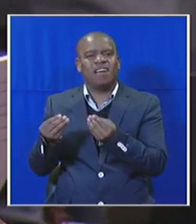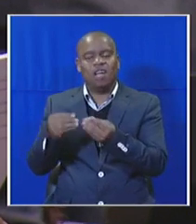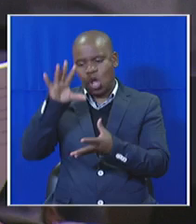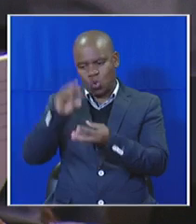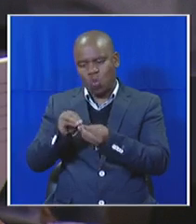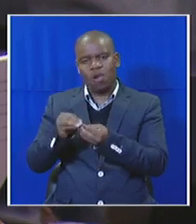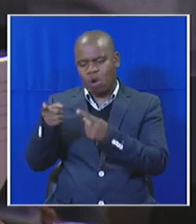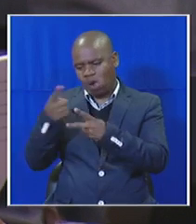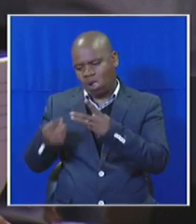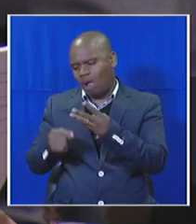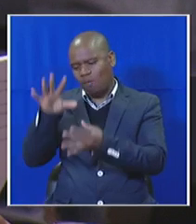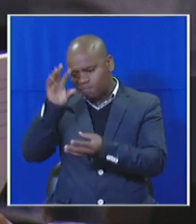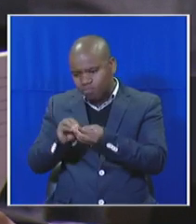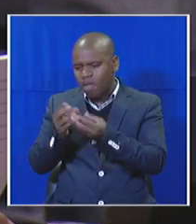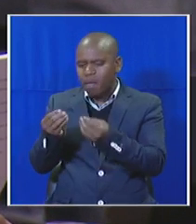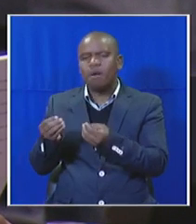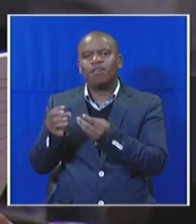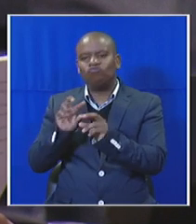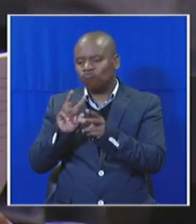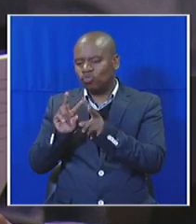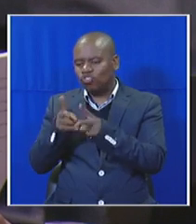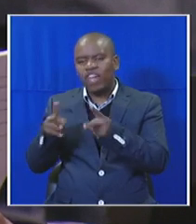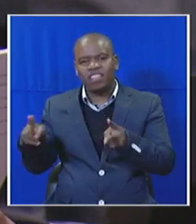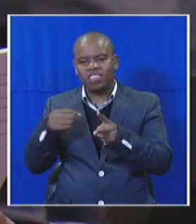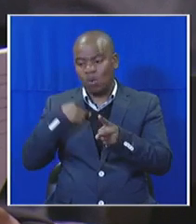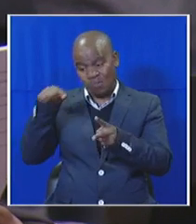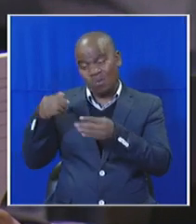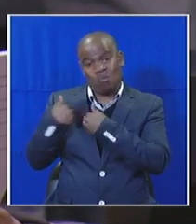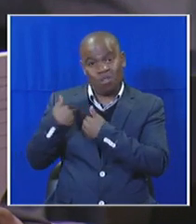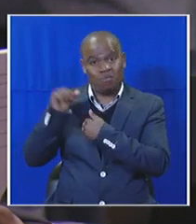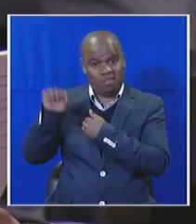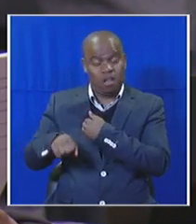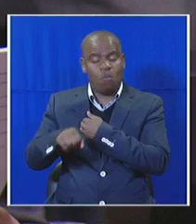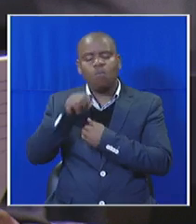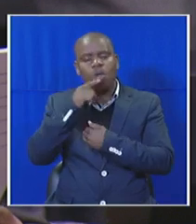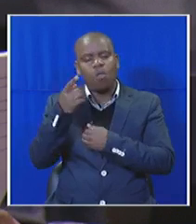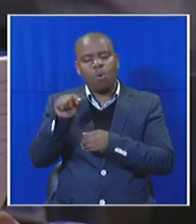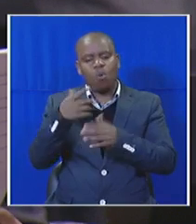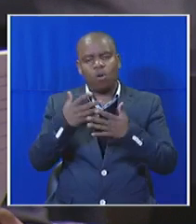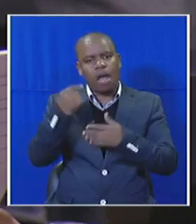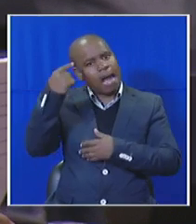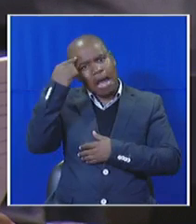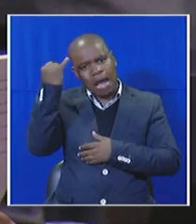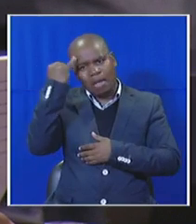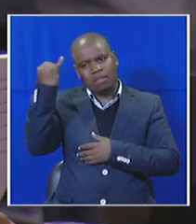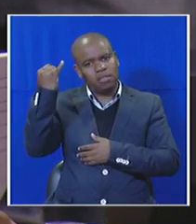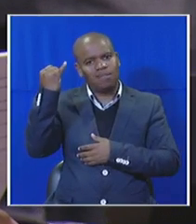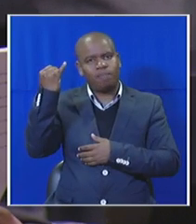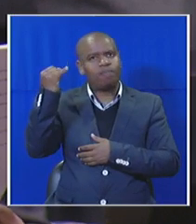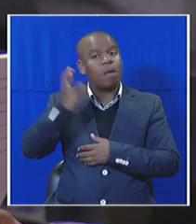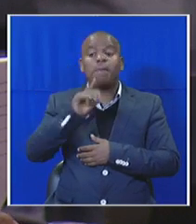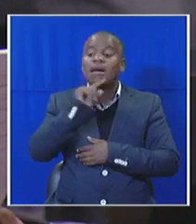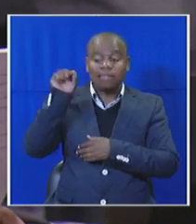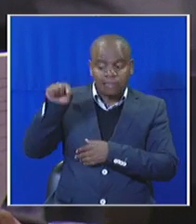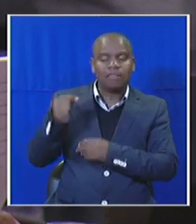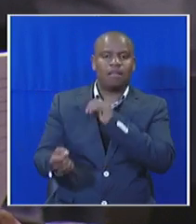you got in mind to obviate this? It's not a perception, it's something that actually happens.